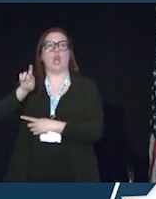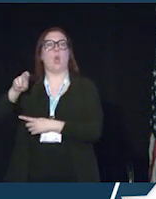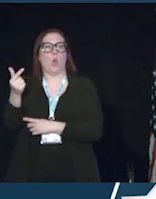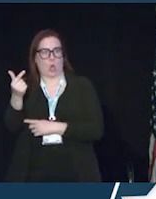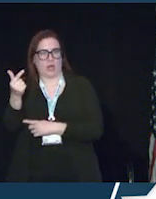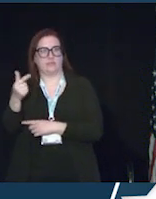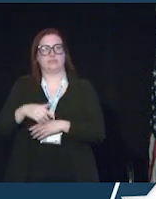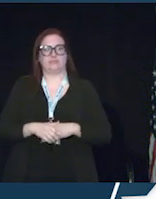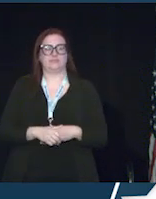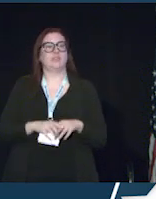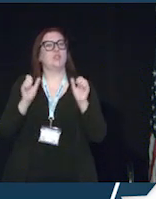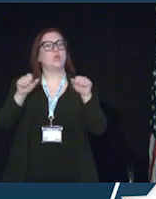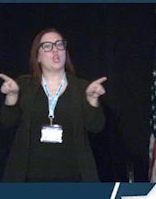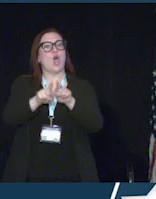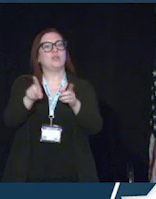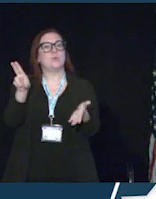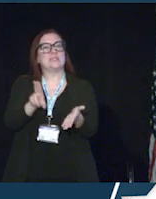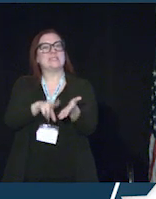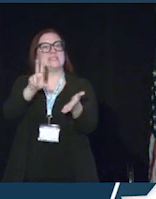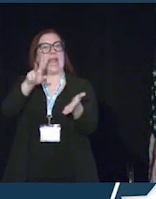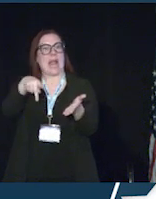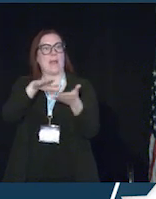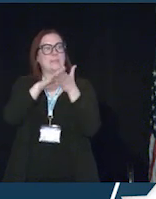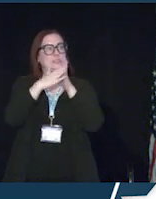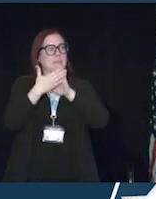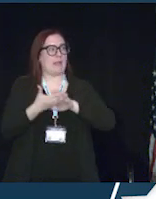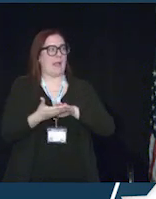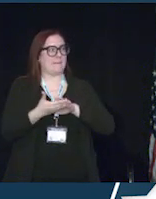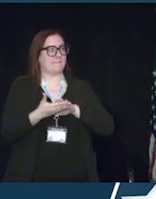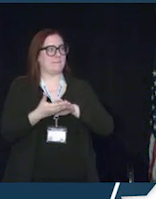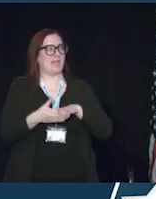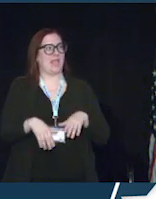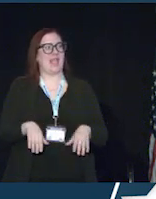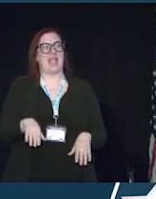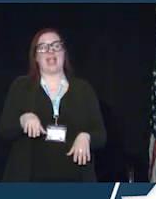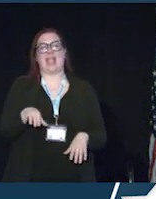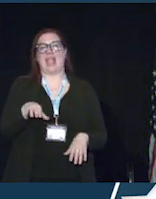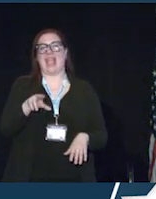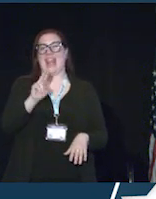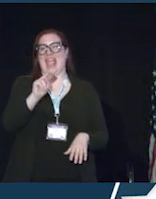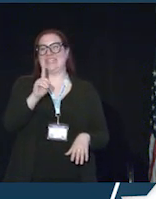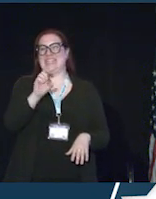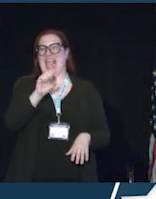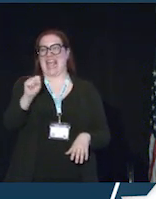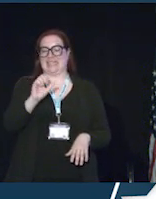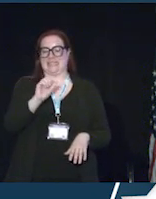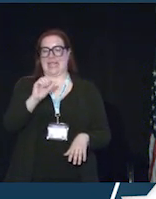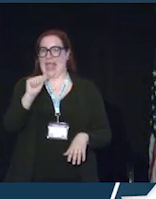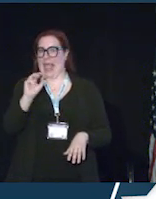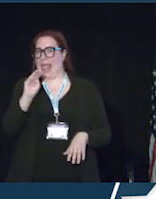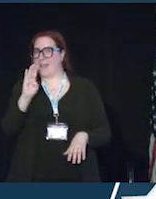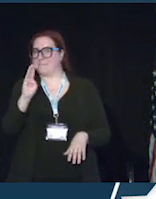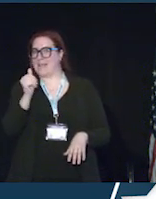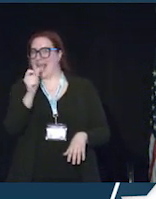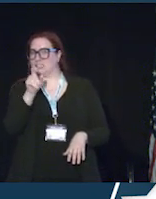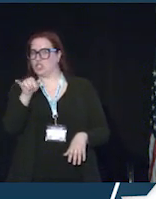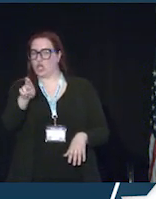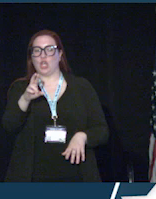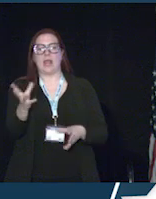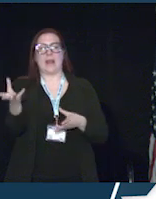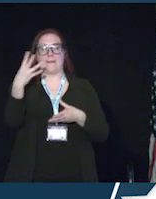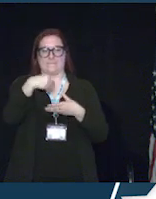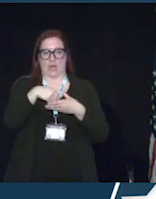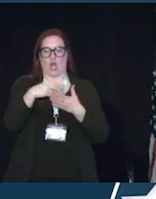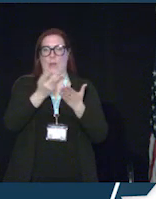ndss.org. You can also sign up to become a DS ambassador as part of a program